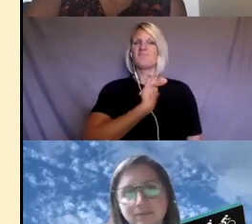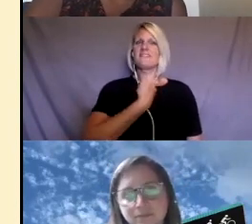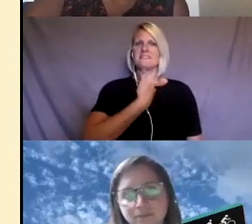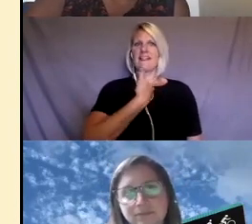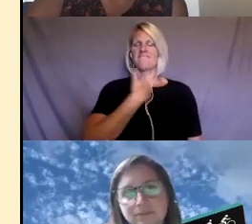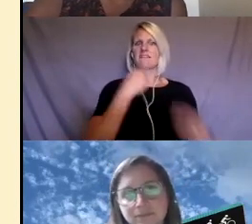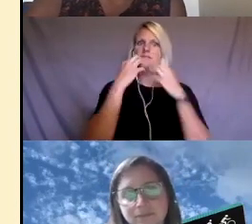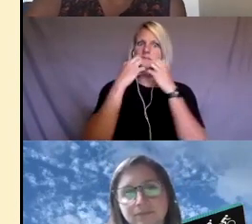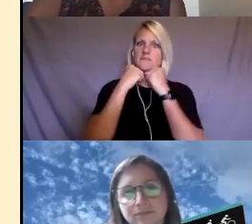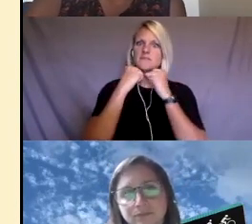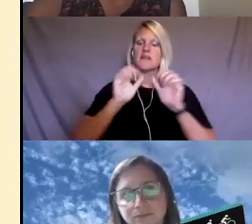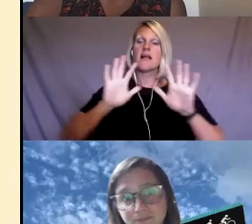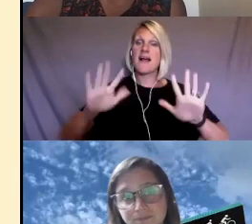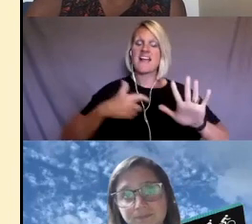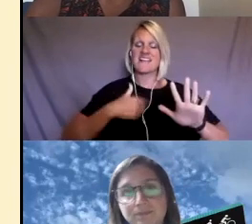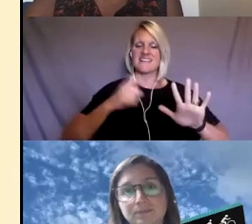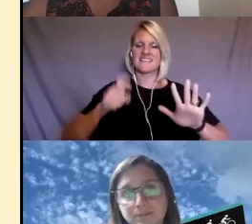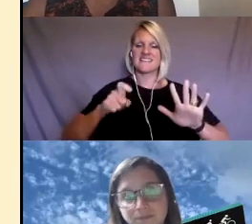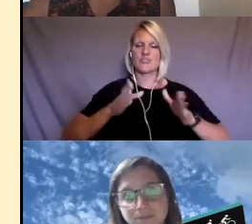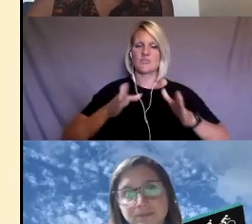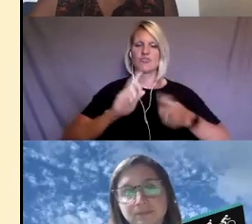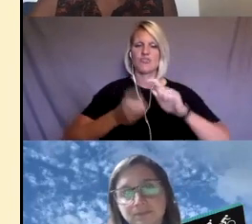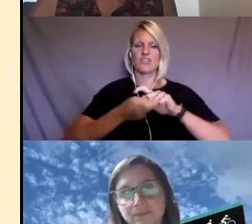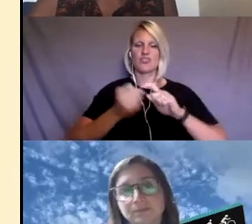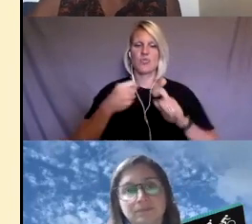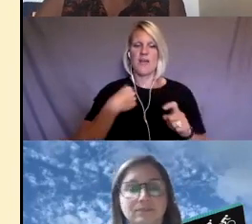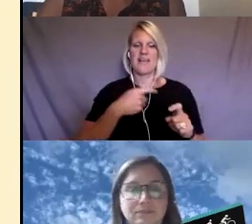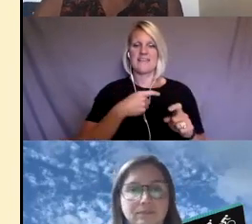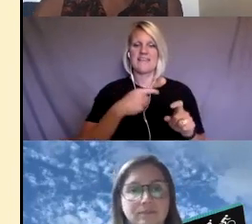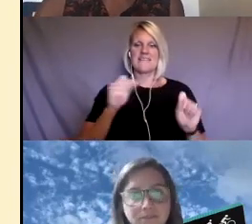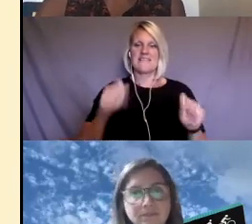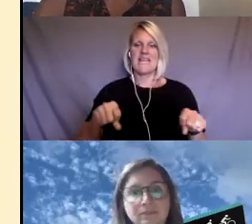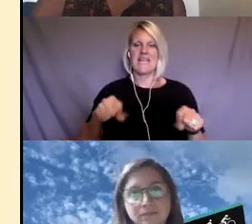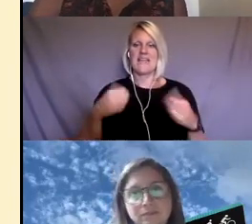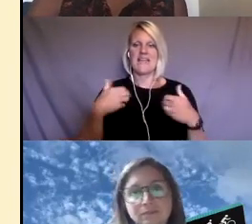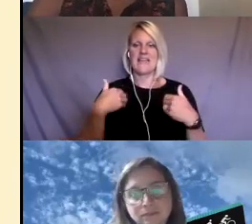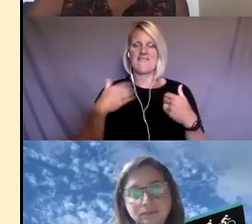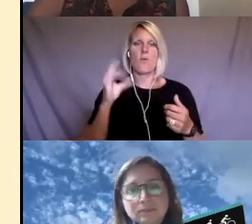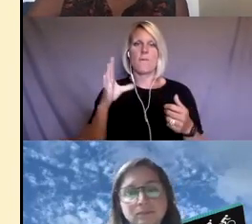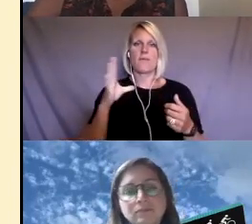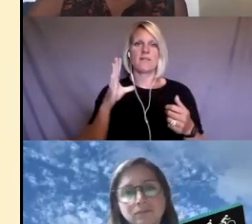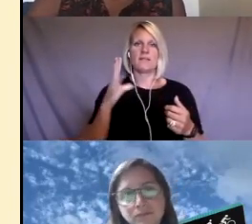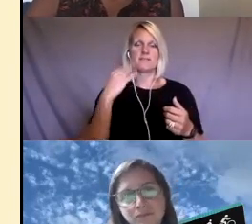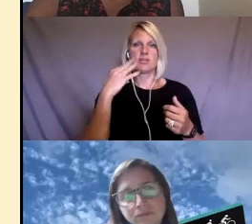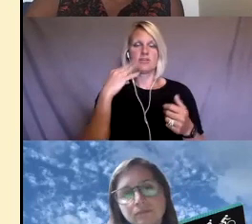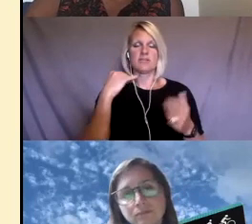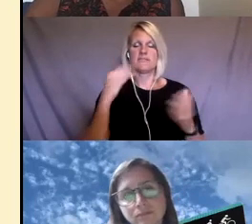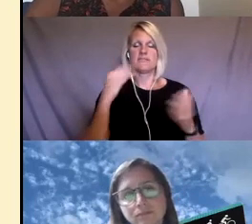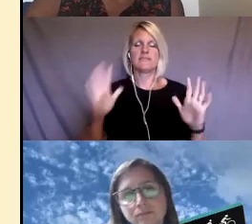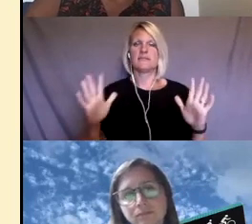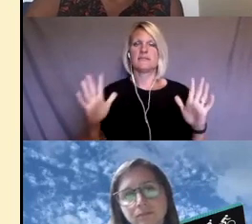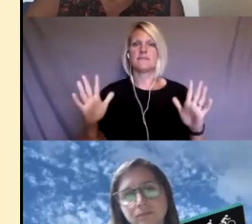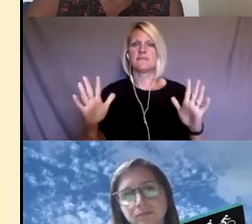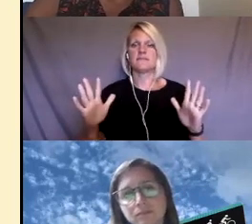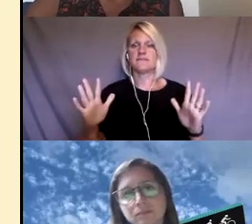these streets to change so that I can stop having these awful experiences. And also I